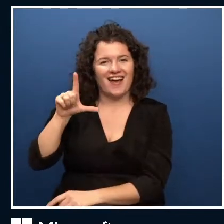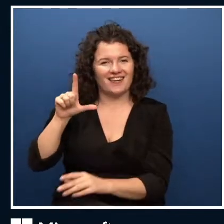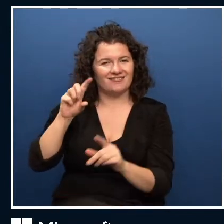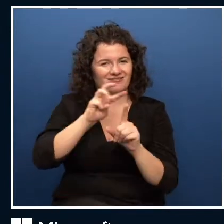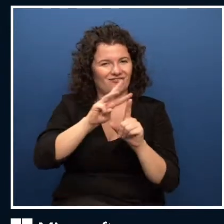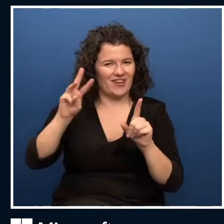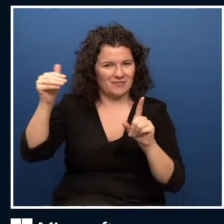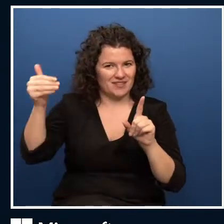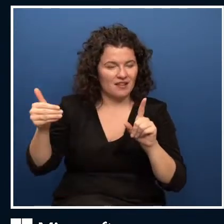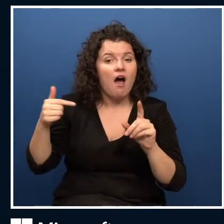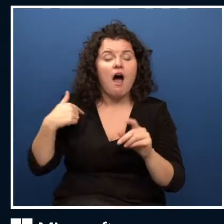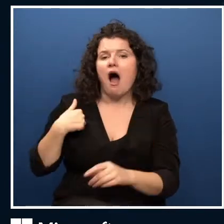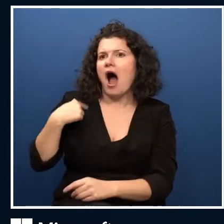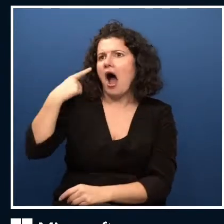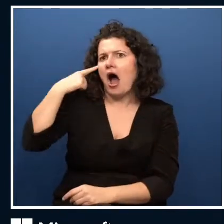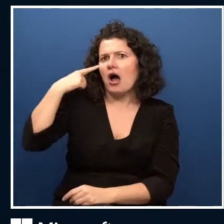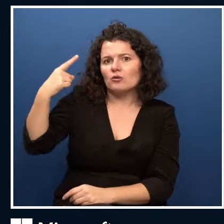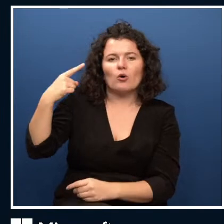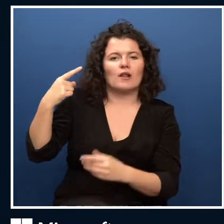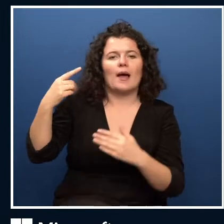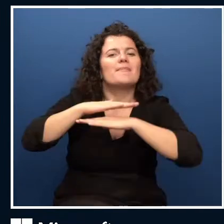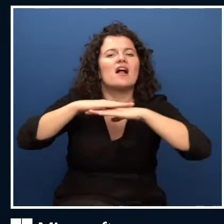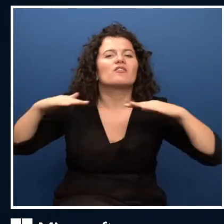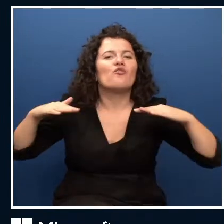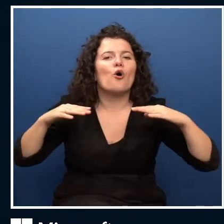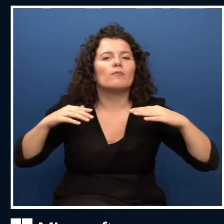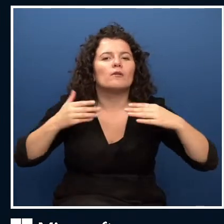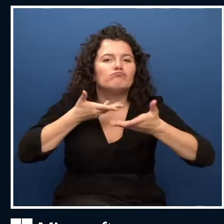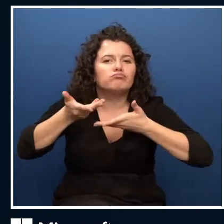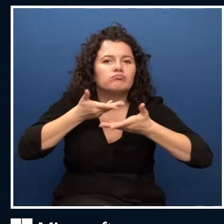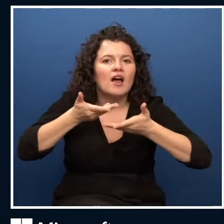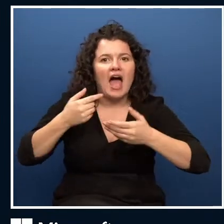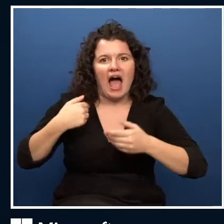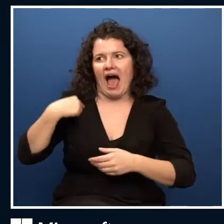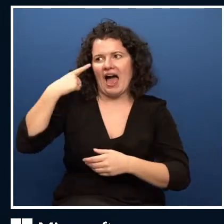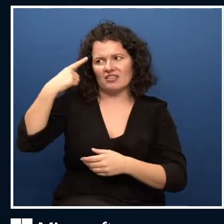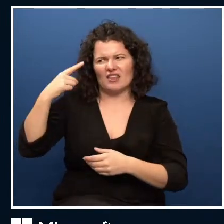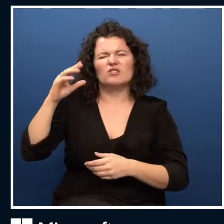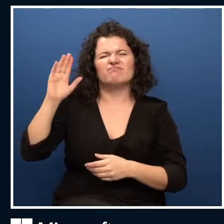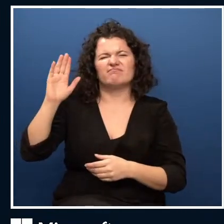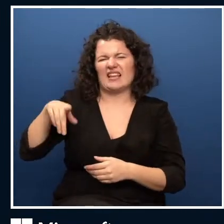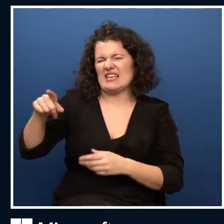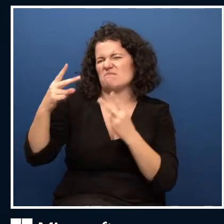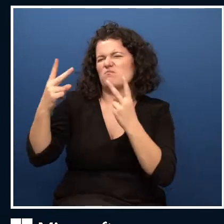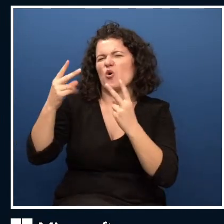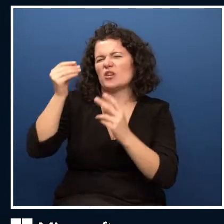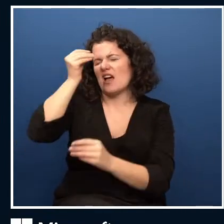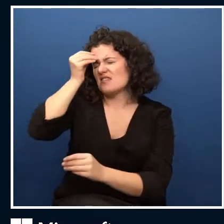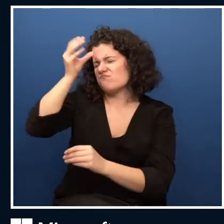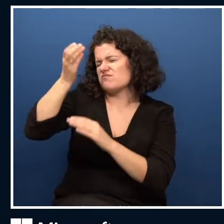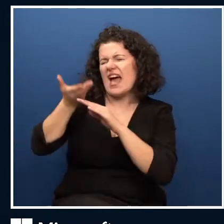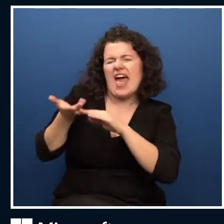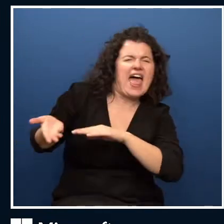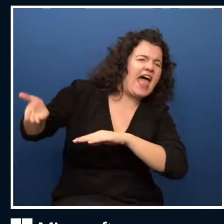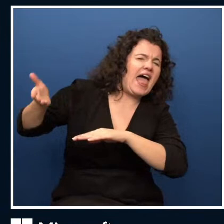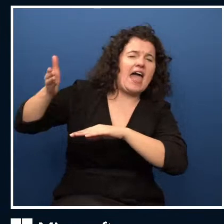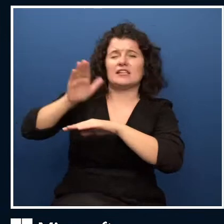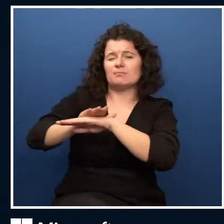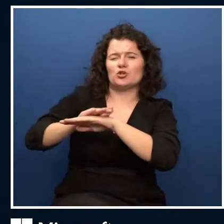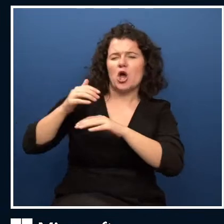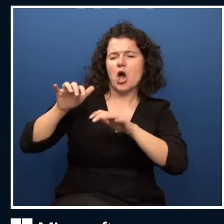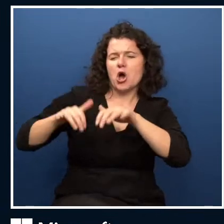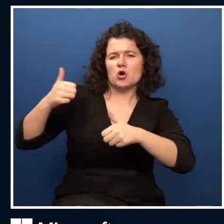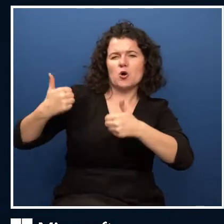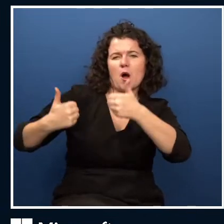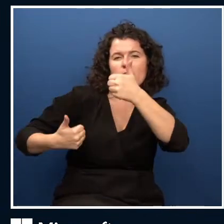if you're already an expert, you go and you compete in these competitions about data science. But the platform has really evolved, and it's a great place